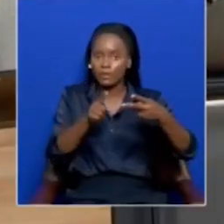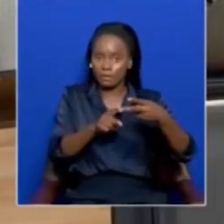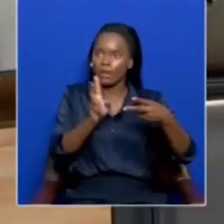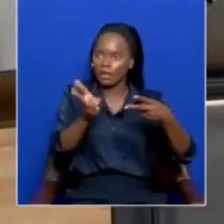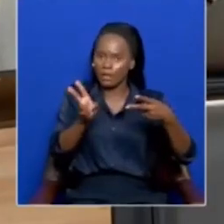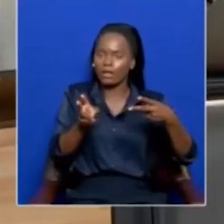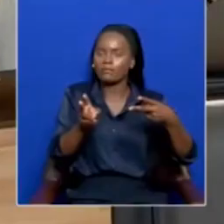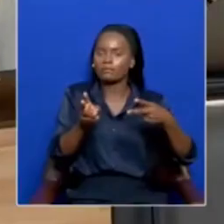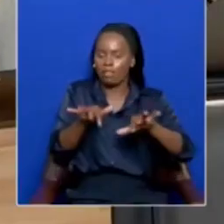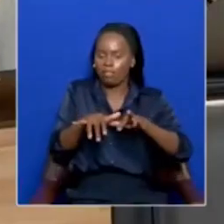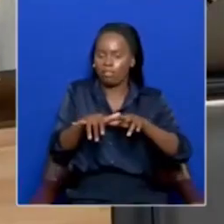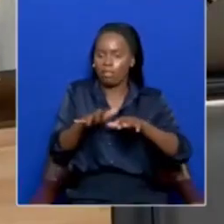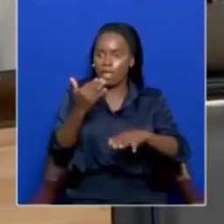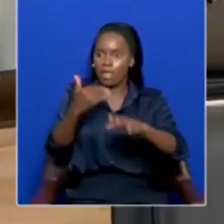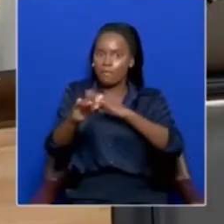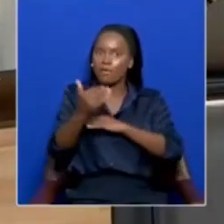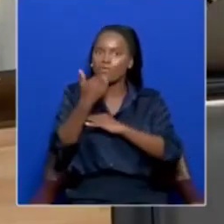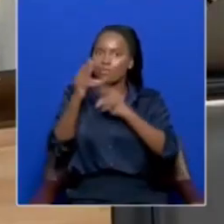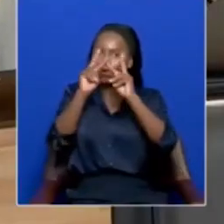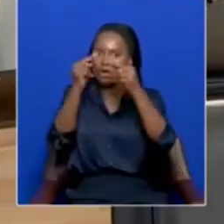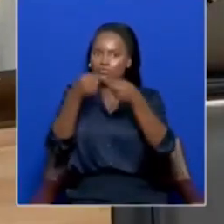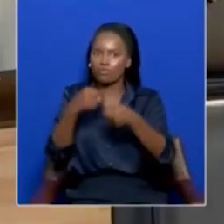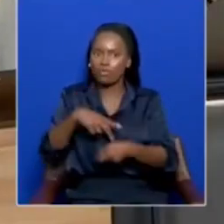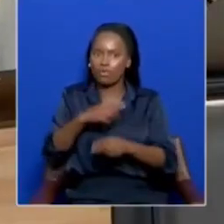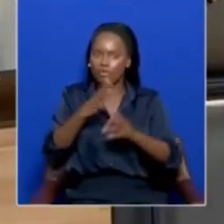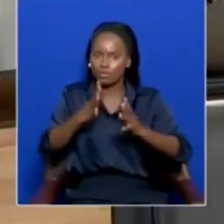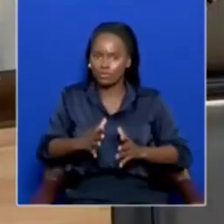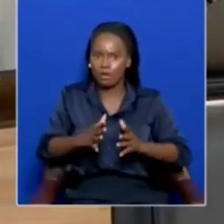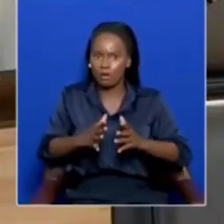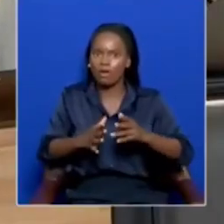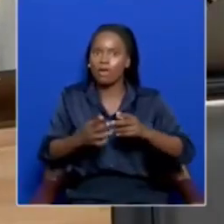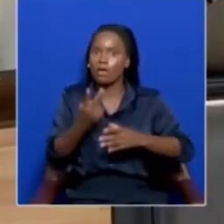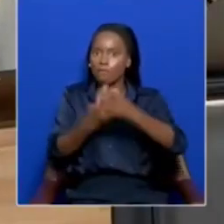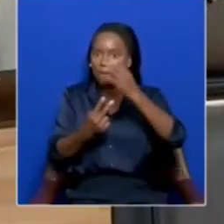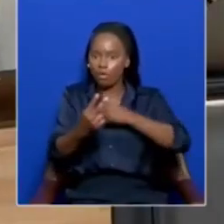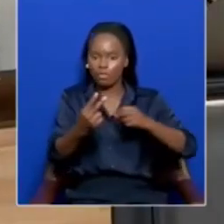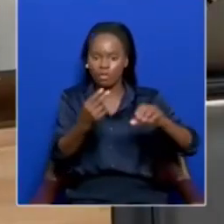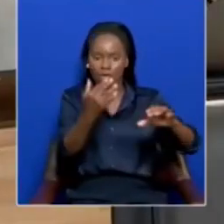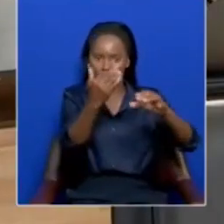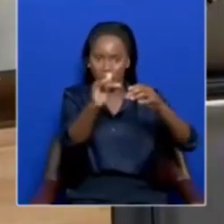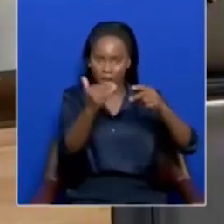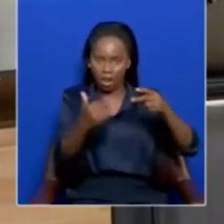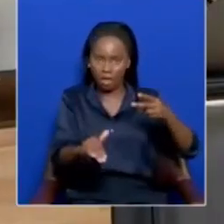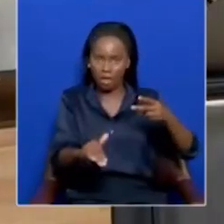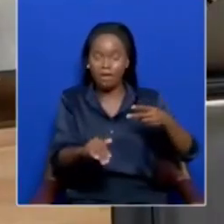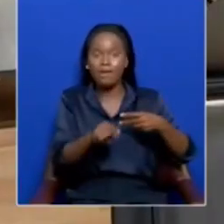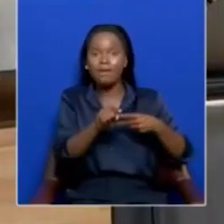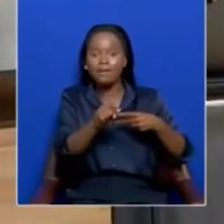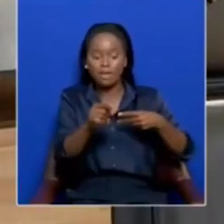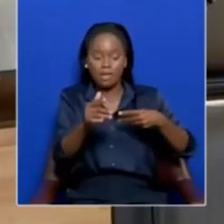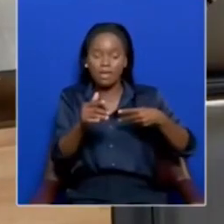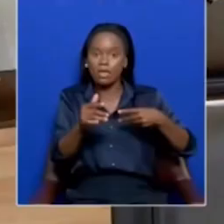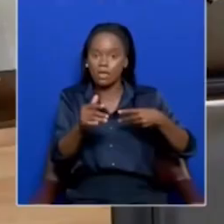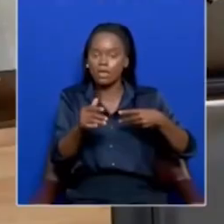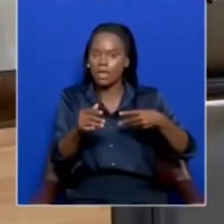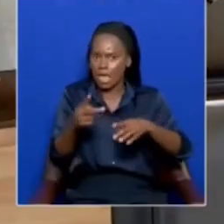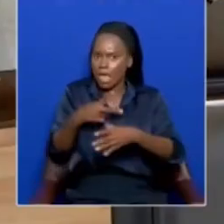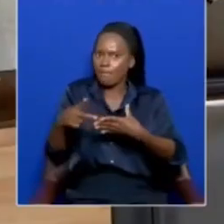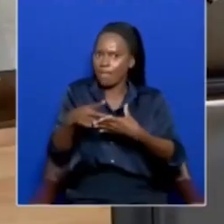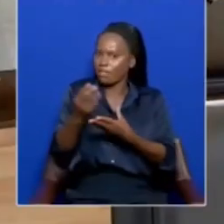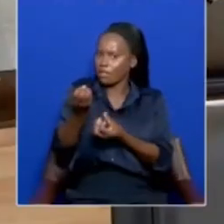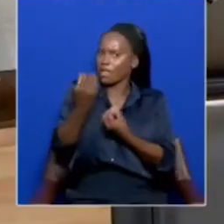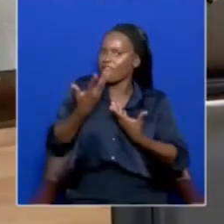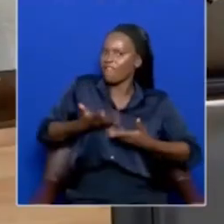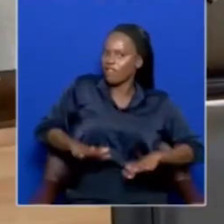General Masemula, in the email that was provided to me in paragraph